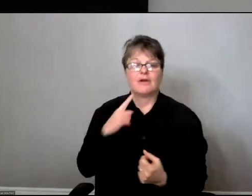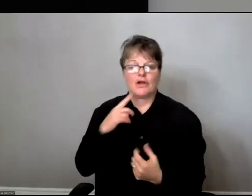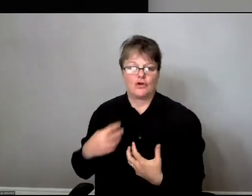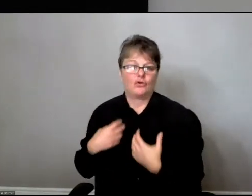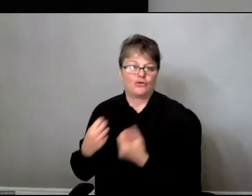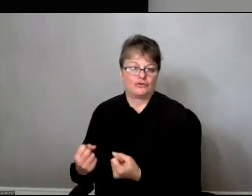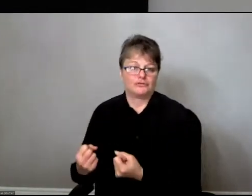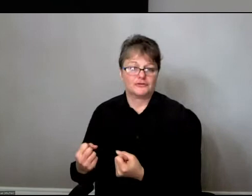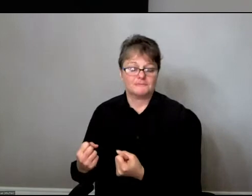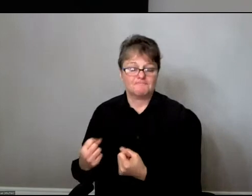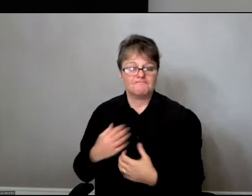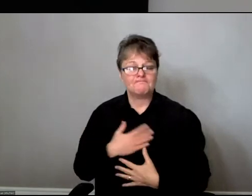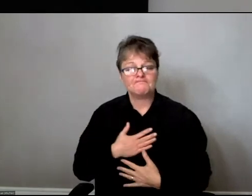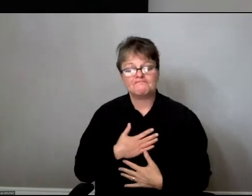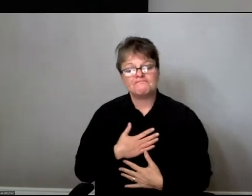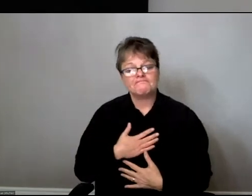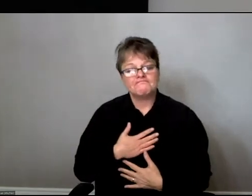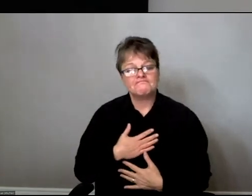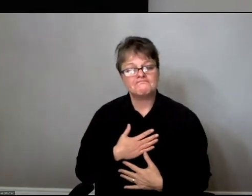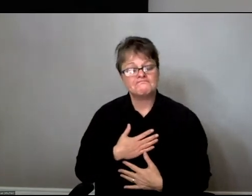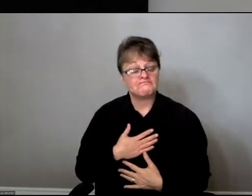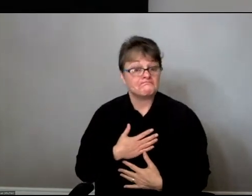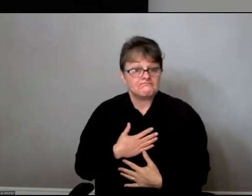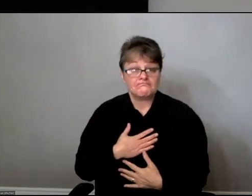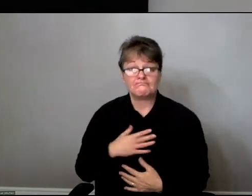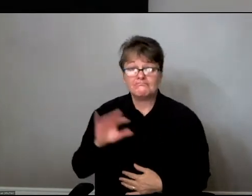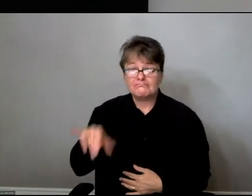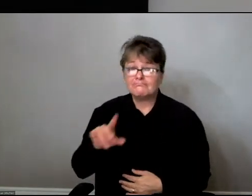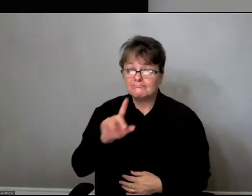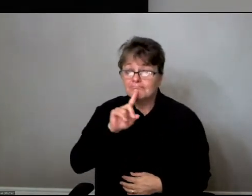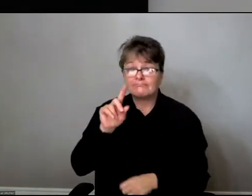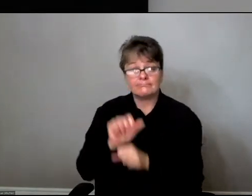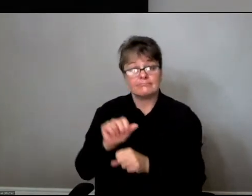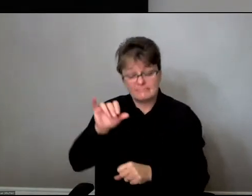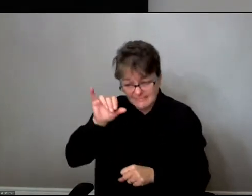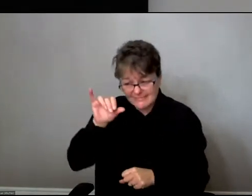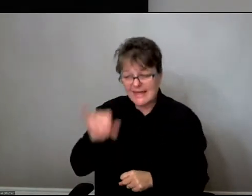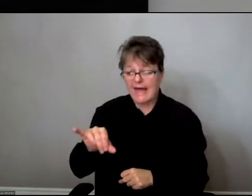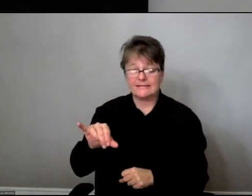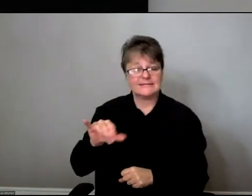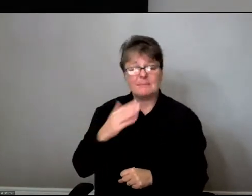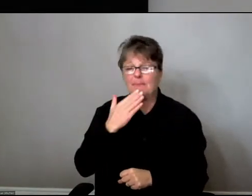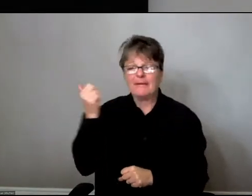than this to describe Julianne.